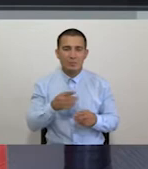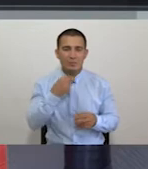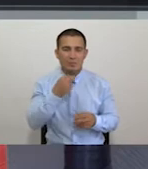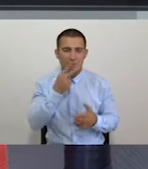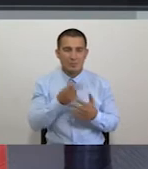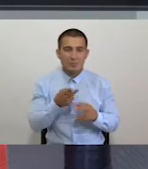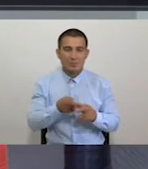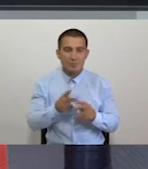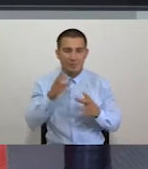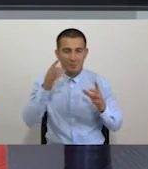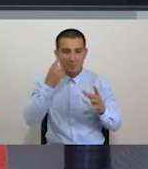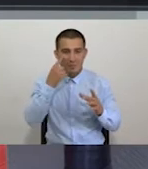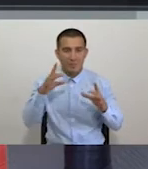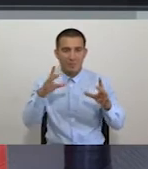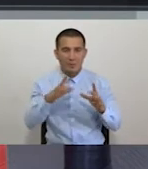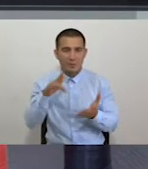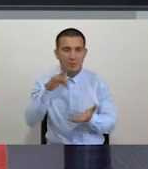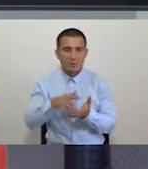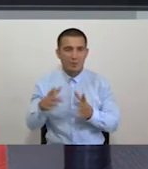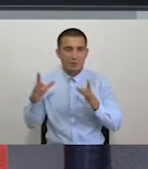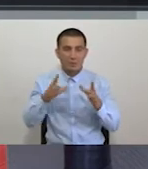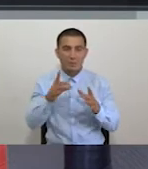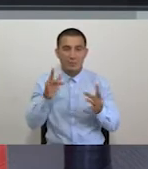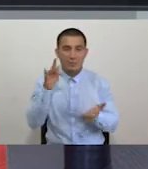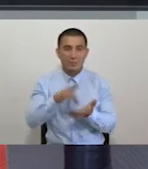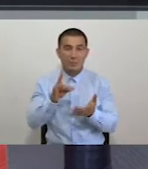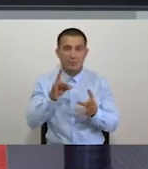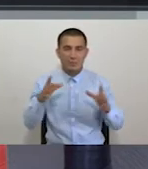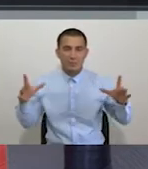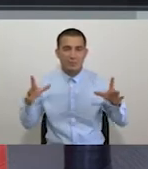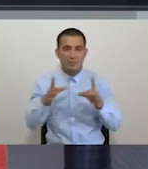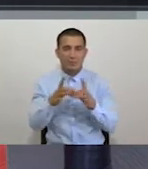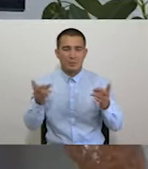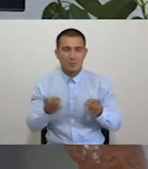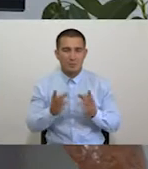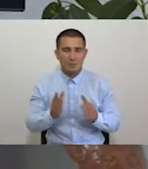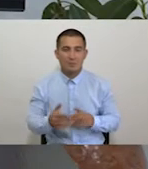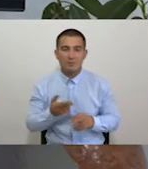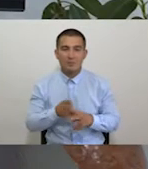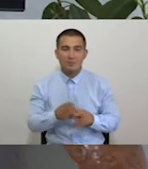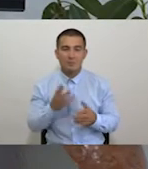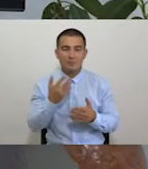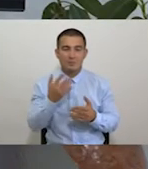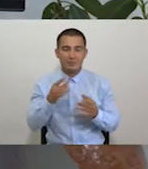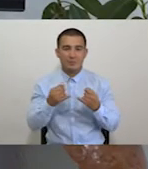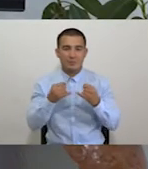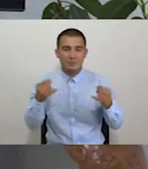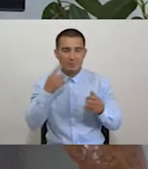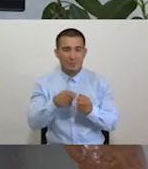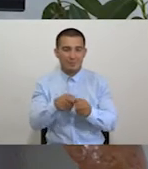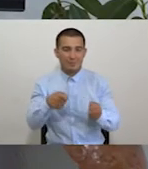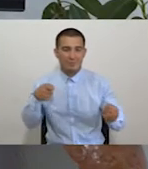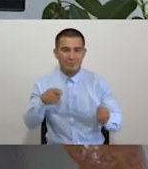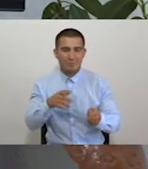yig'ma burmamiz diskimizni markasiga kelishi kerak bo'ladi. Xo'p, ipimizni tortib bo'lgandan